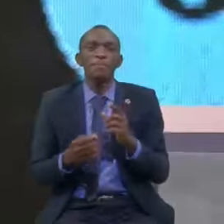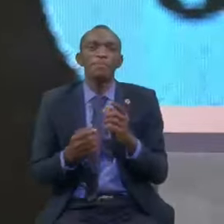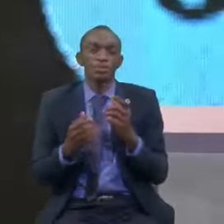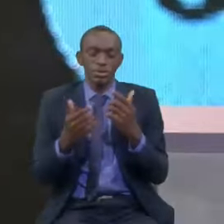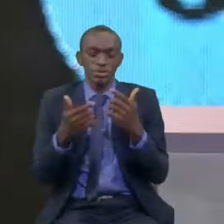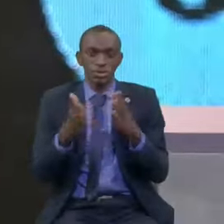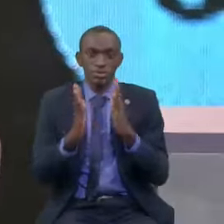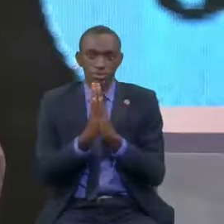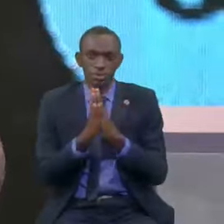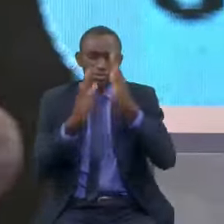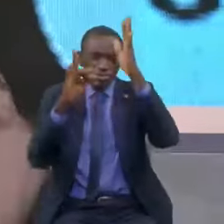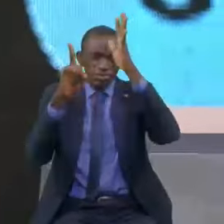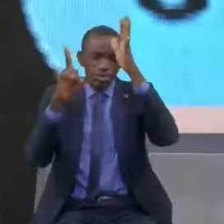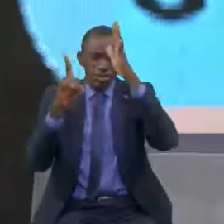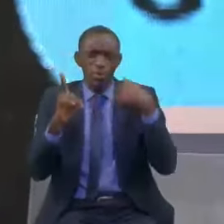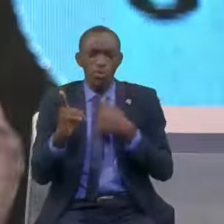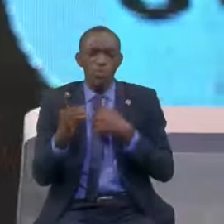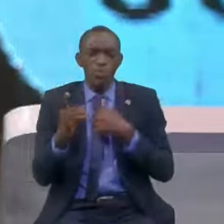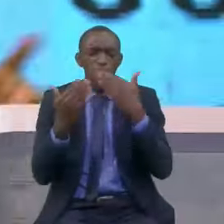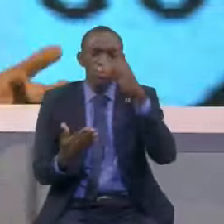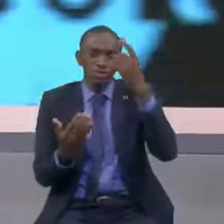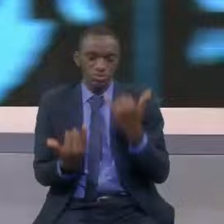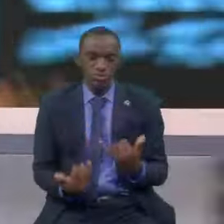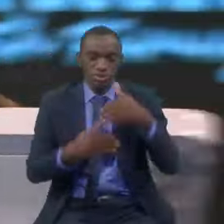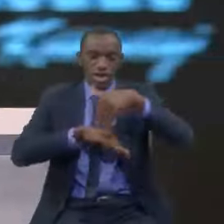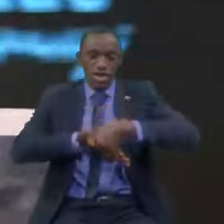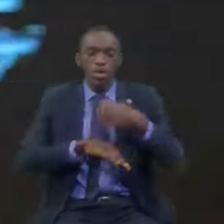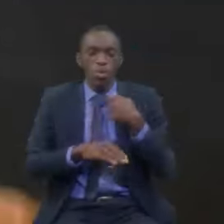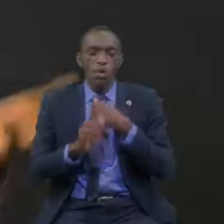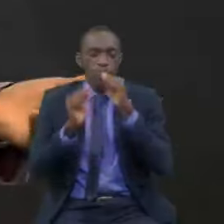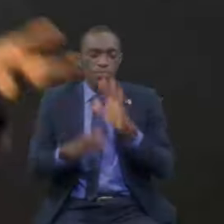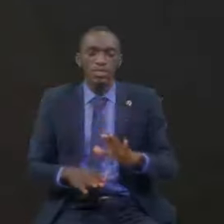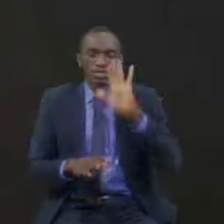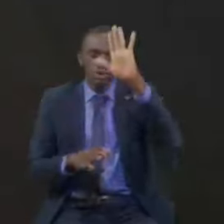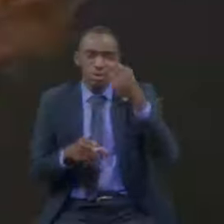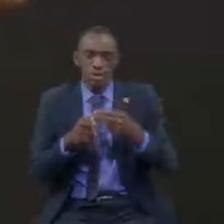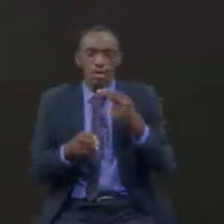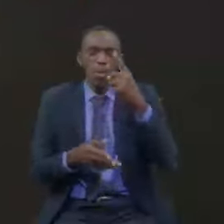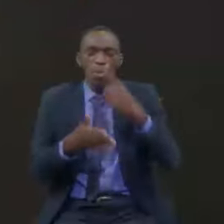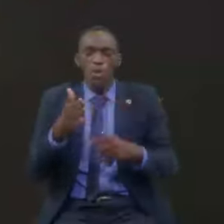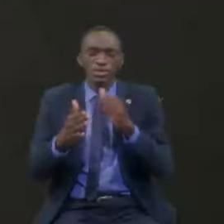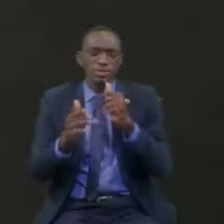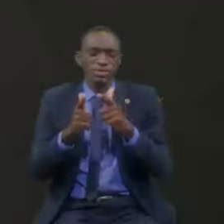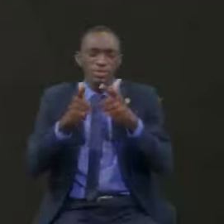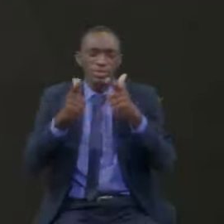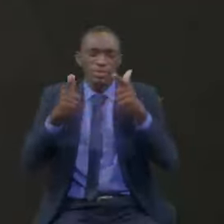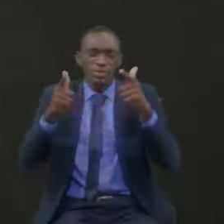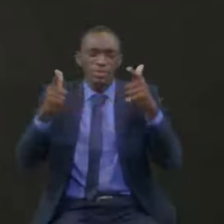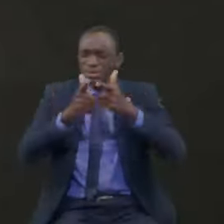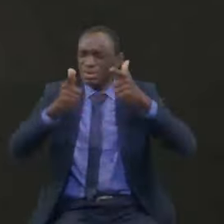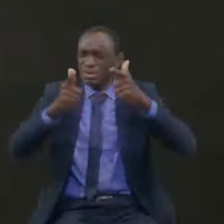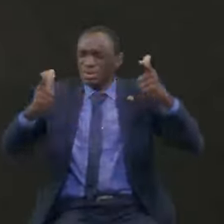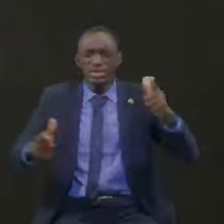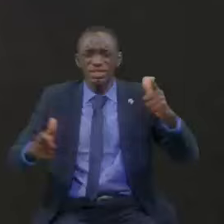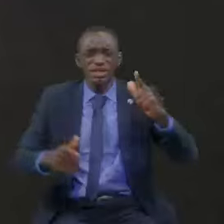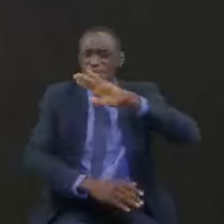you tonight. We bless your name. What a great, great, mighty God you are. The